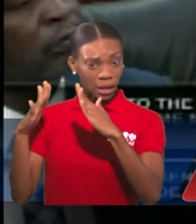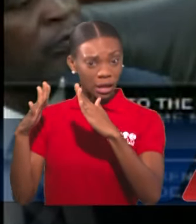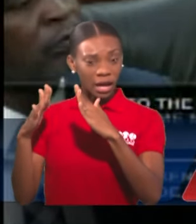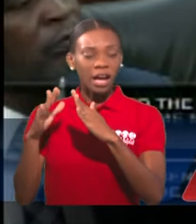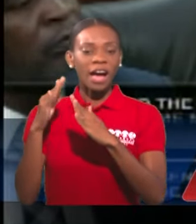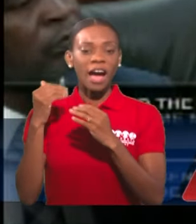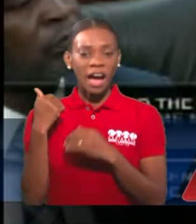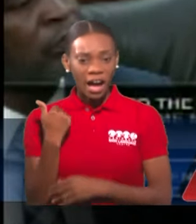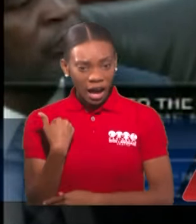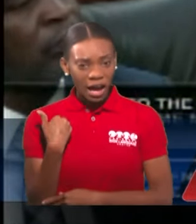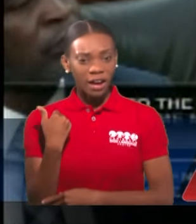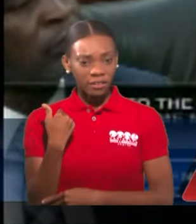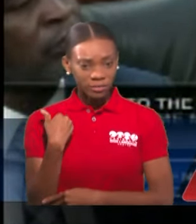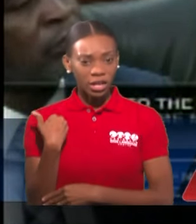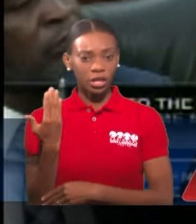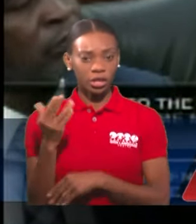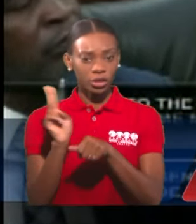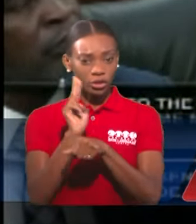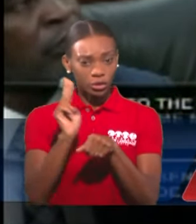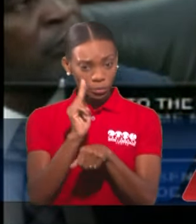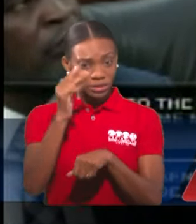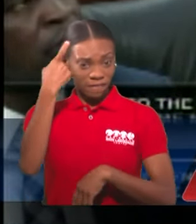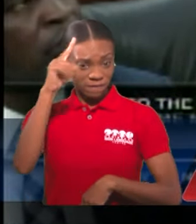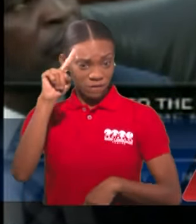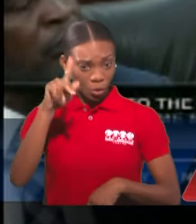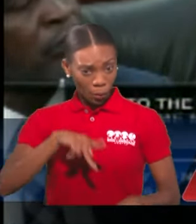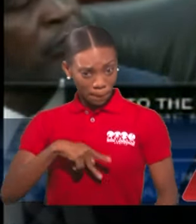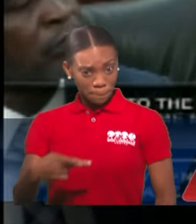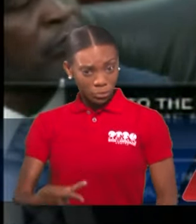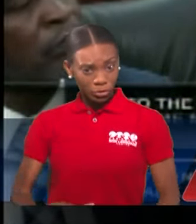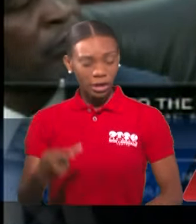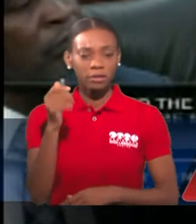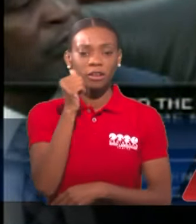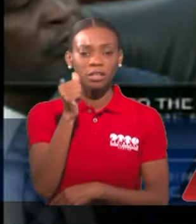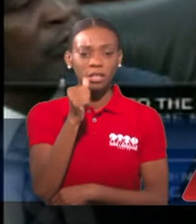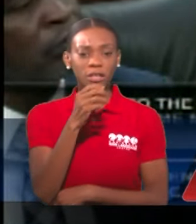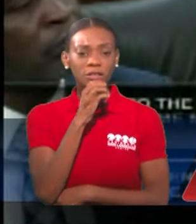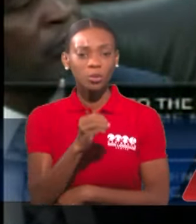designated to accommodate pregnant teenagers under state care while pregnant.